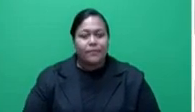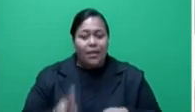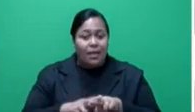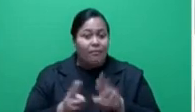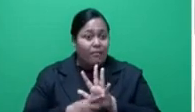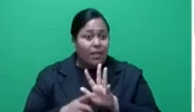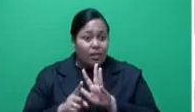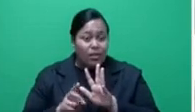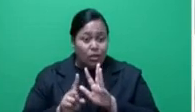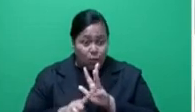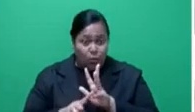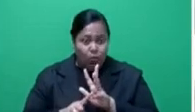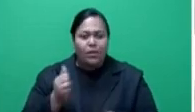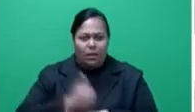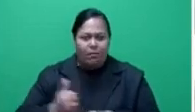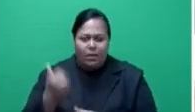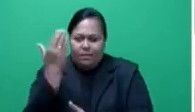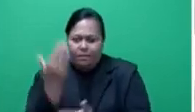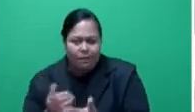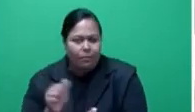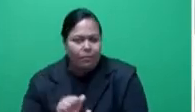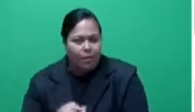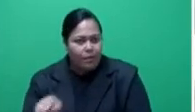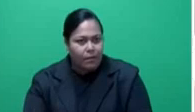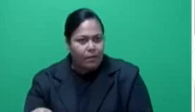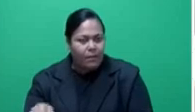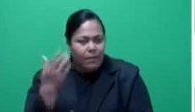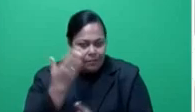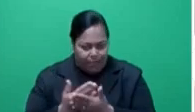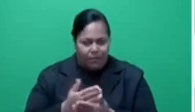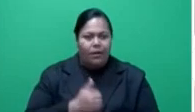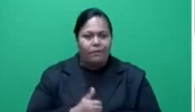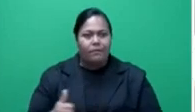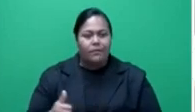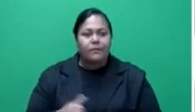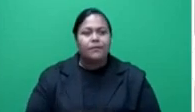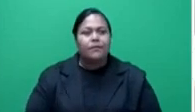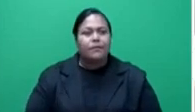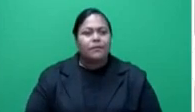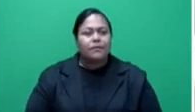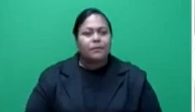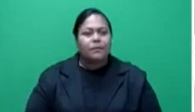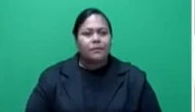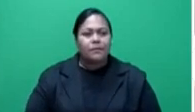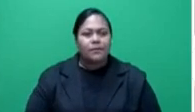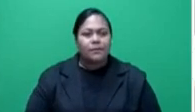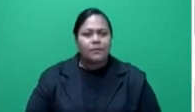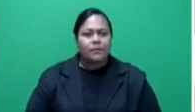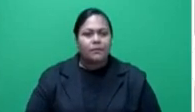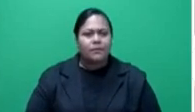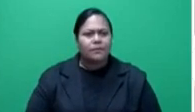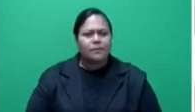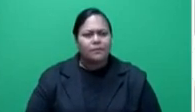100% government-funded organization. Of course, none of this expenditure, probably a small percentage of it,